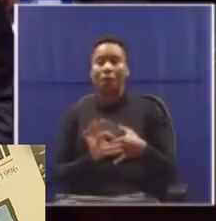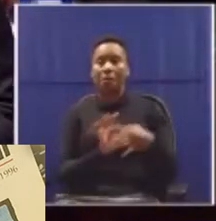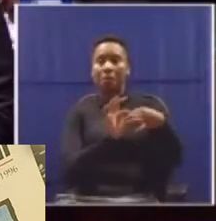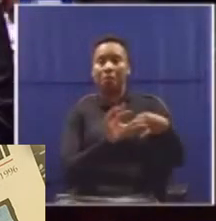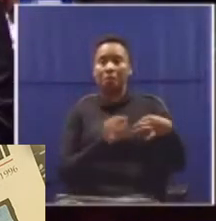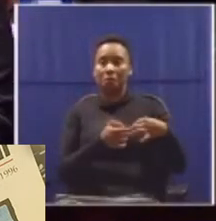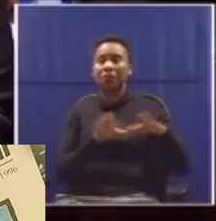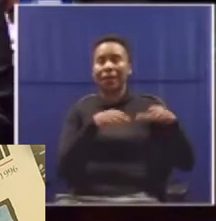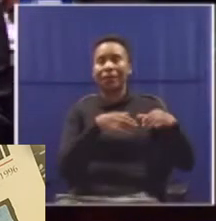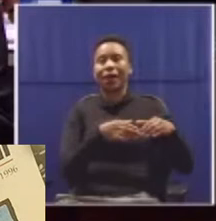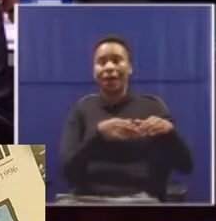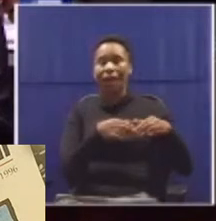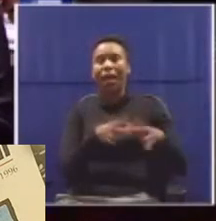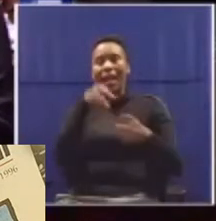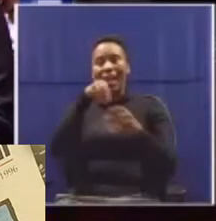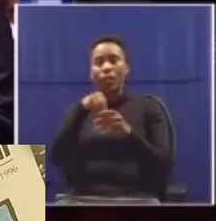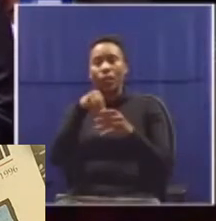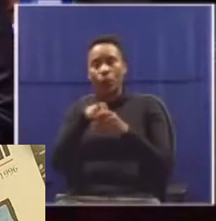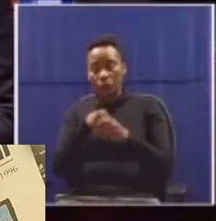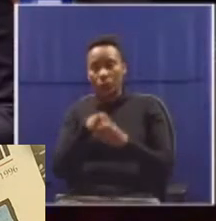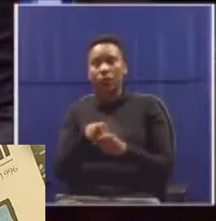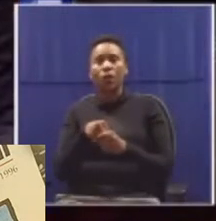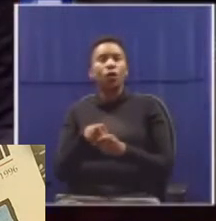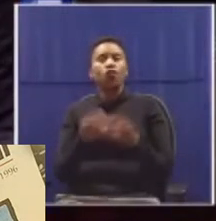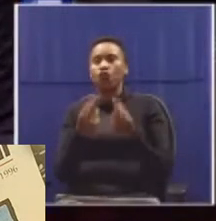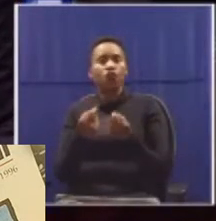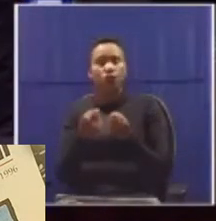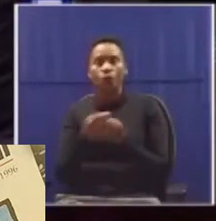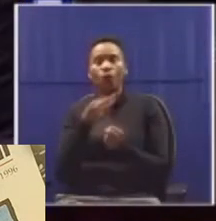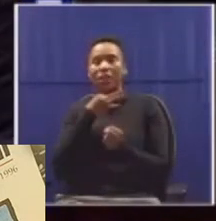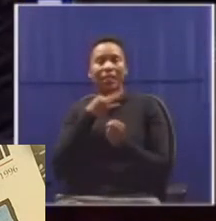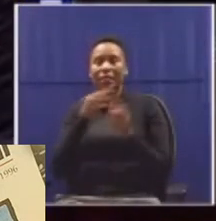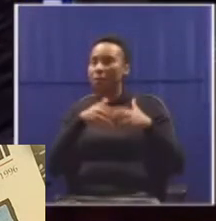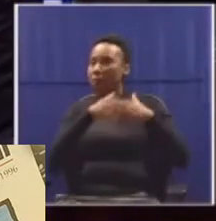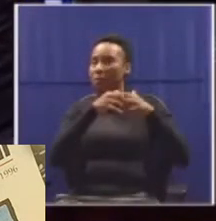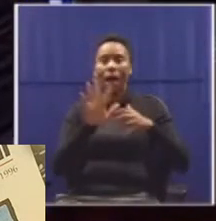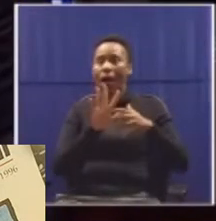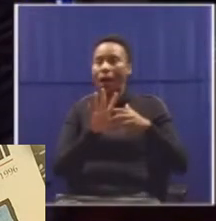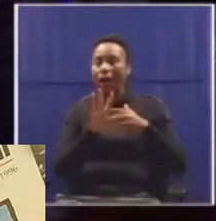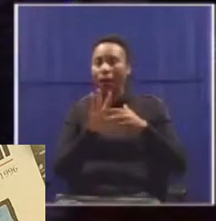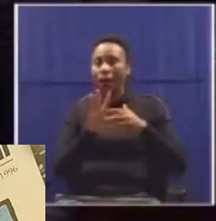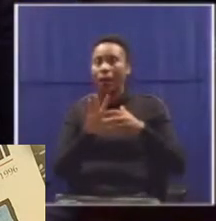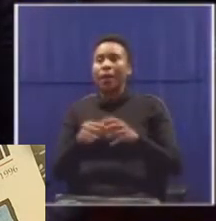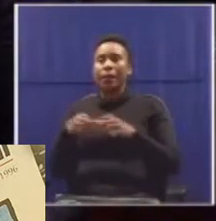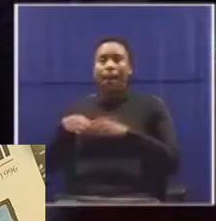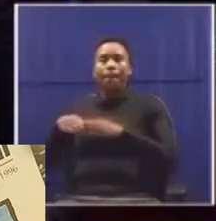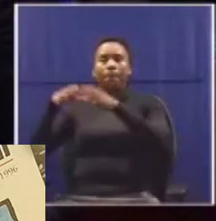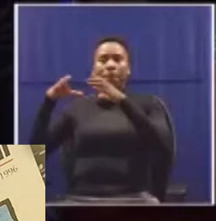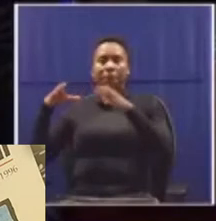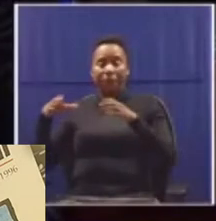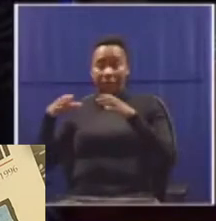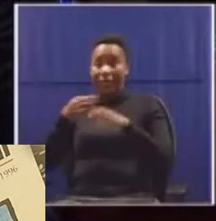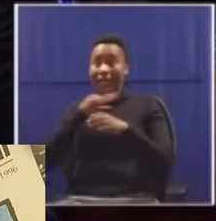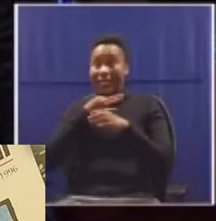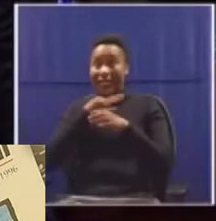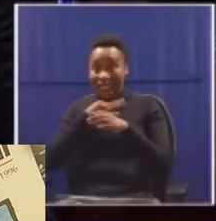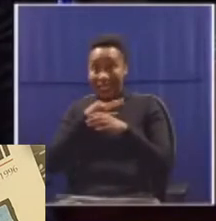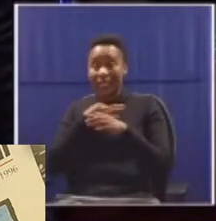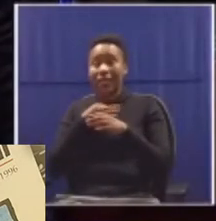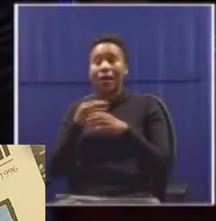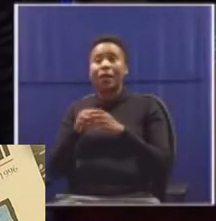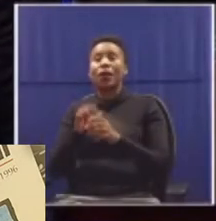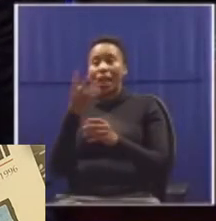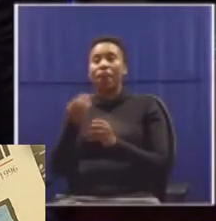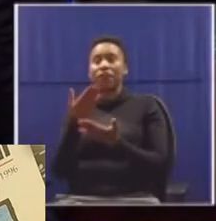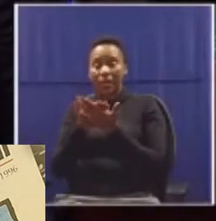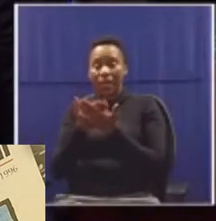the sector including from new and emerging risks the biggest economic risk of being released is related to the withdrawal of banking and